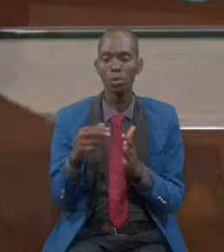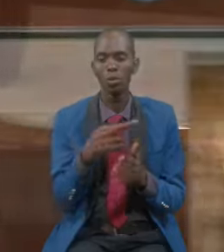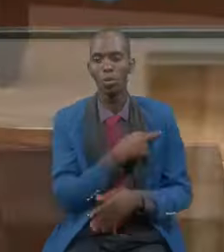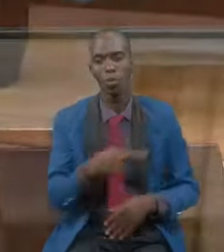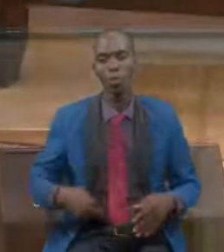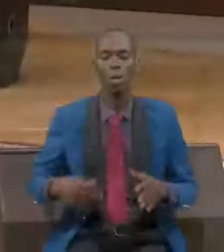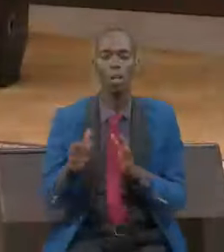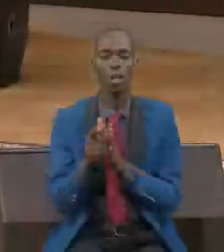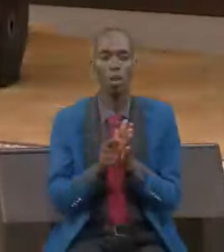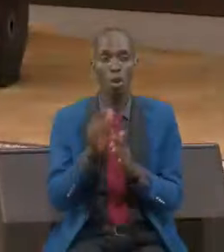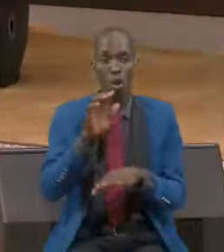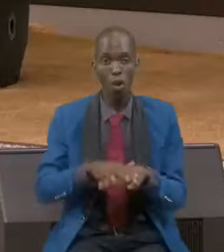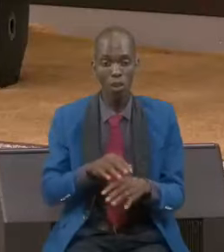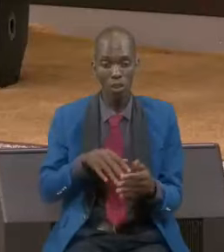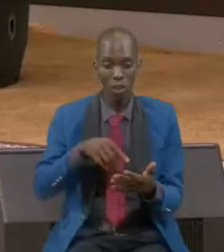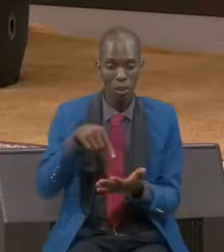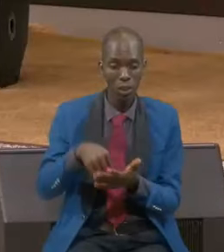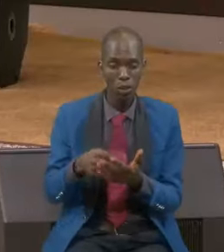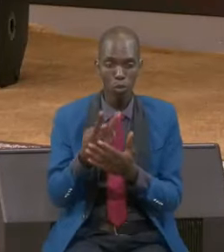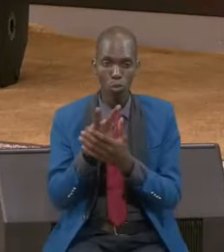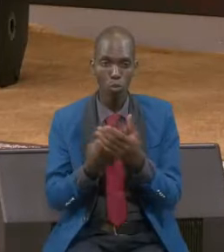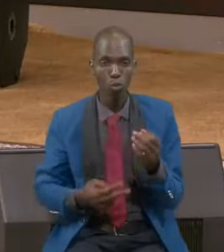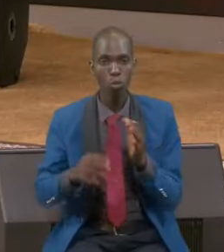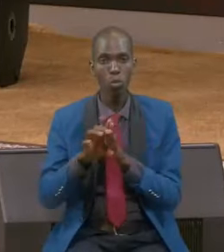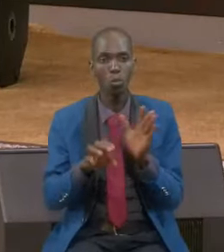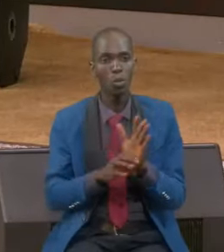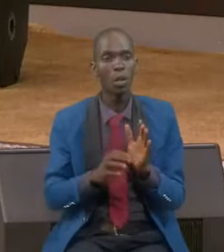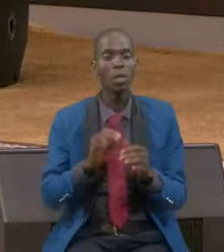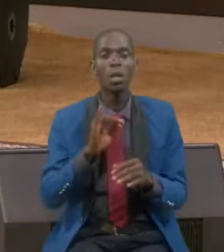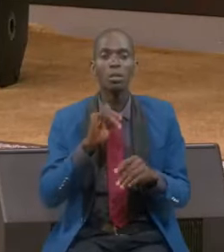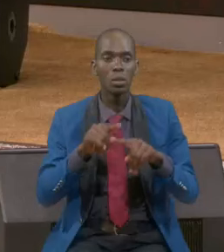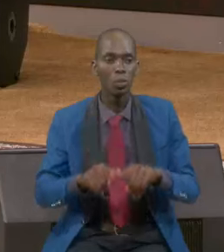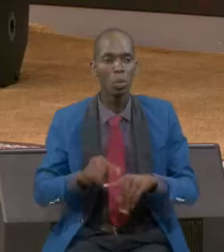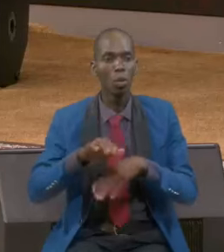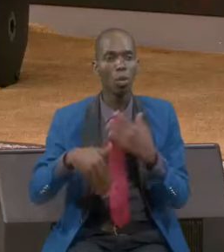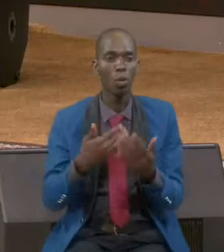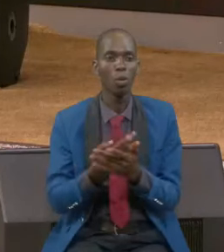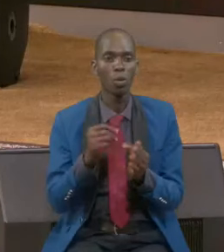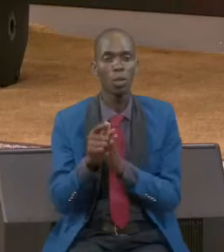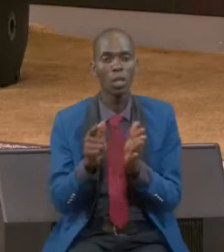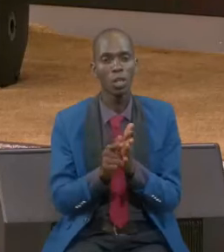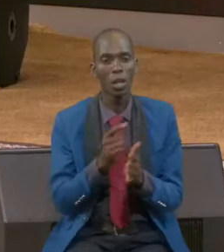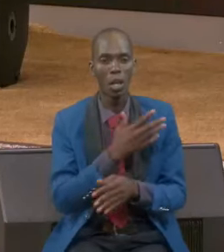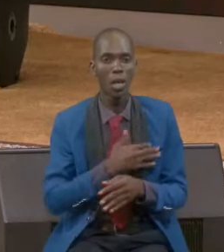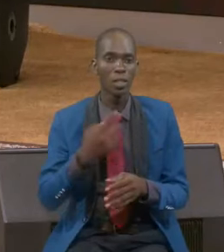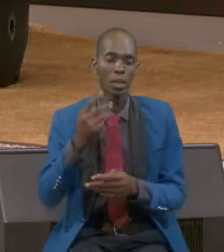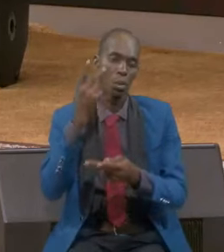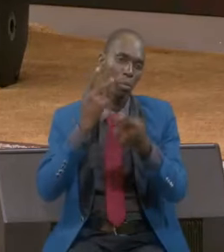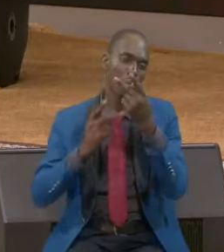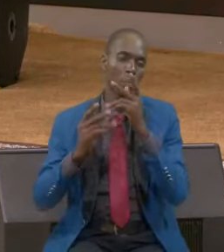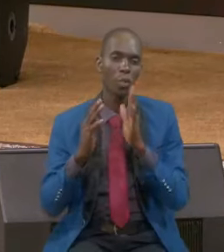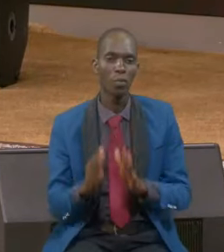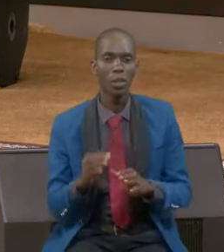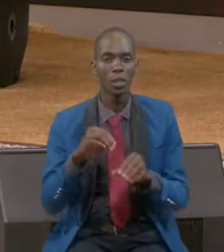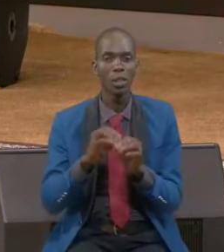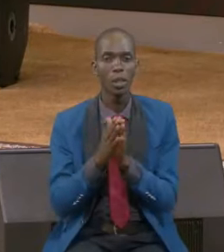these two commandments hang all the law and the prophets.